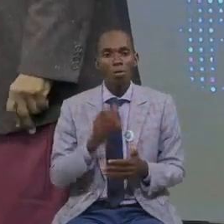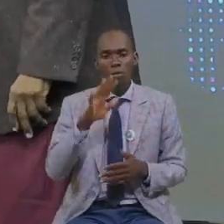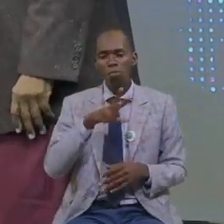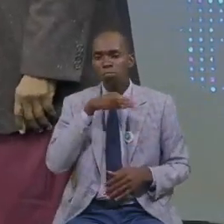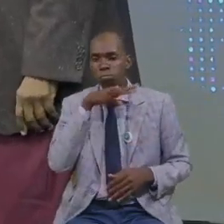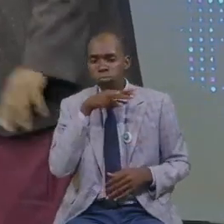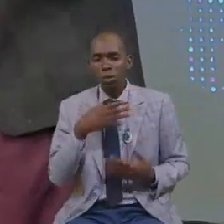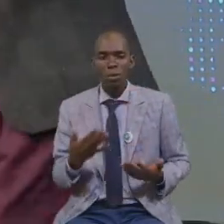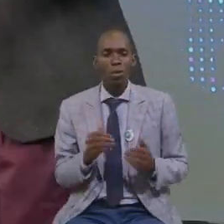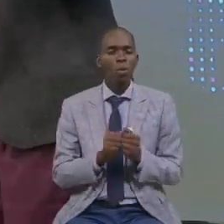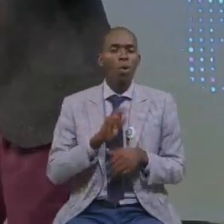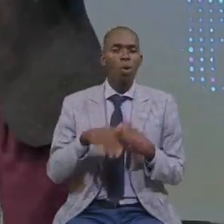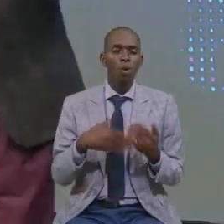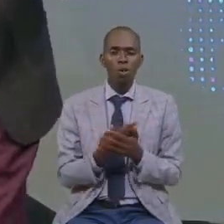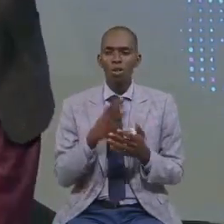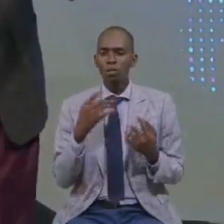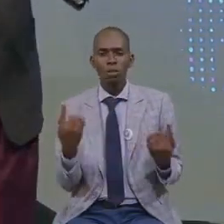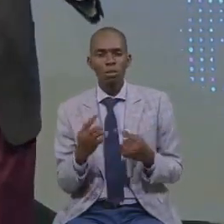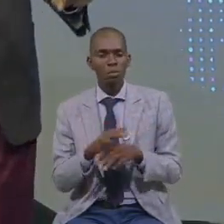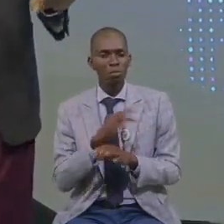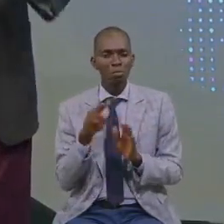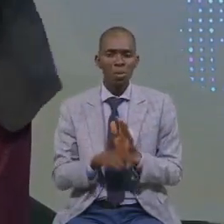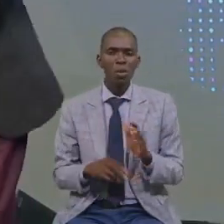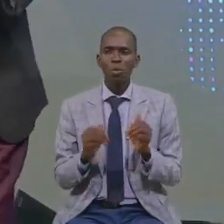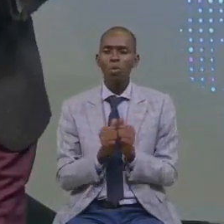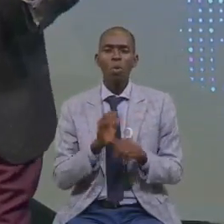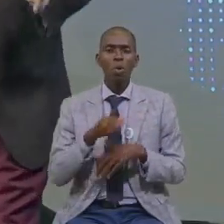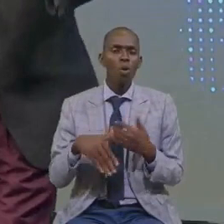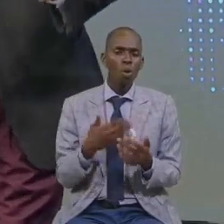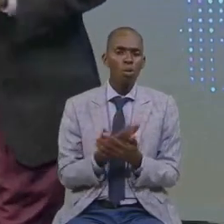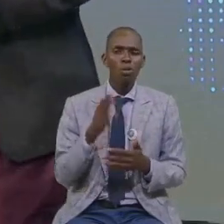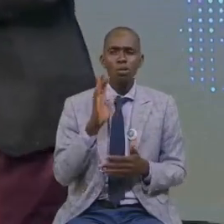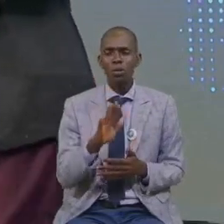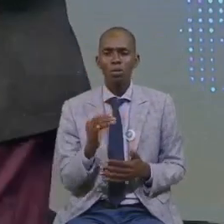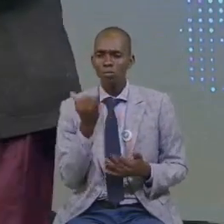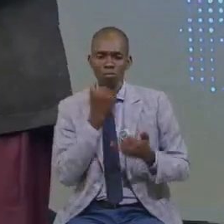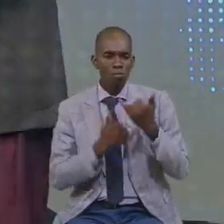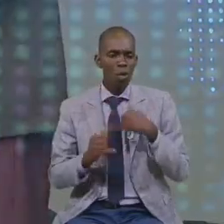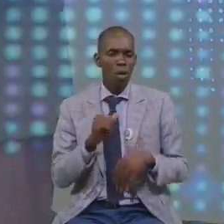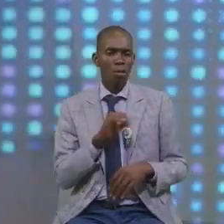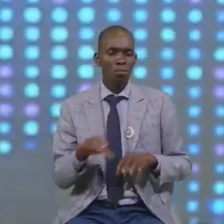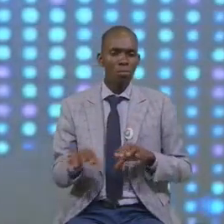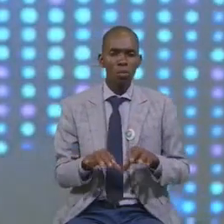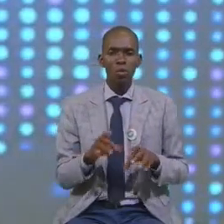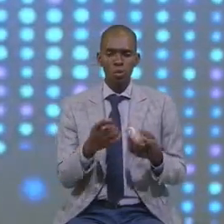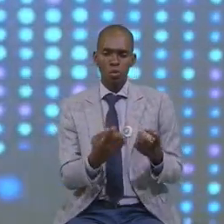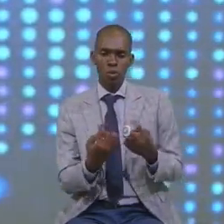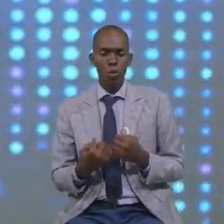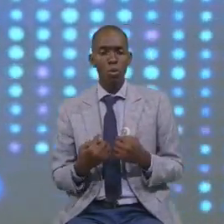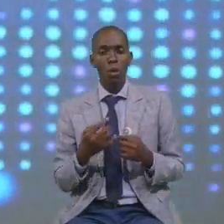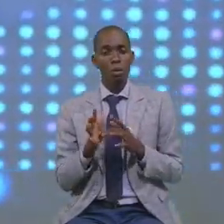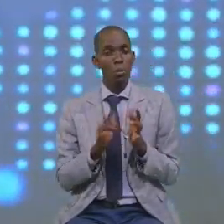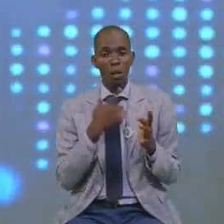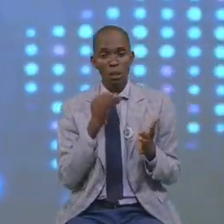your perversion, and with all your prodigality. You come, and whosoever